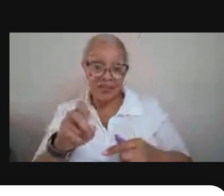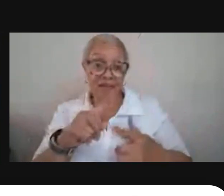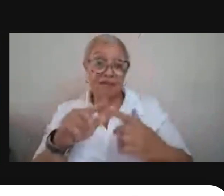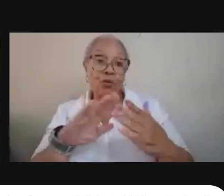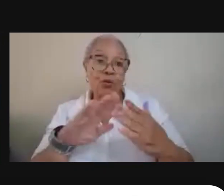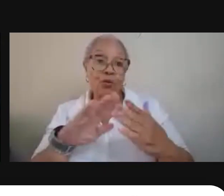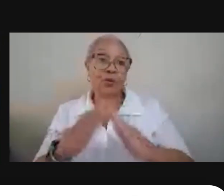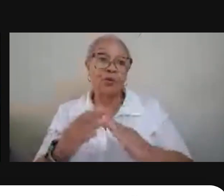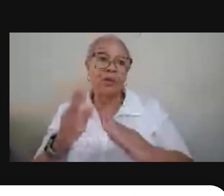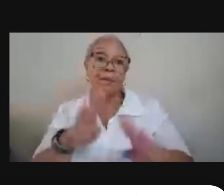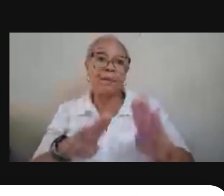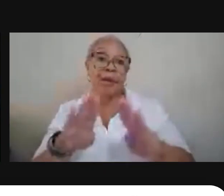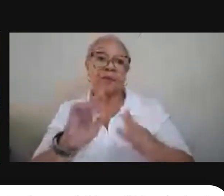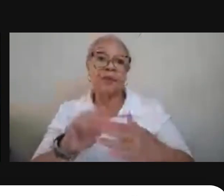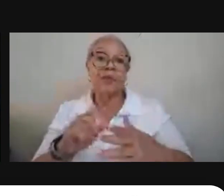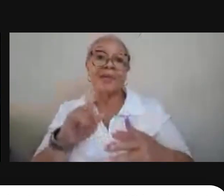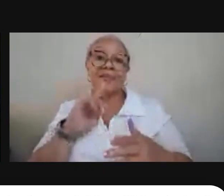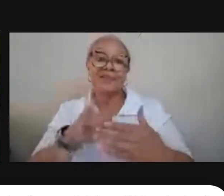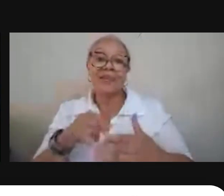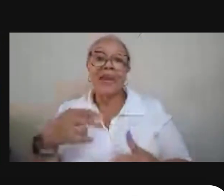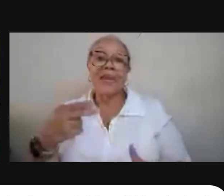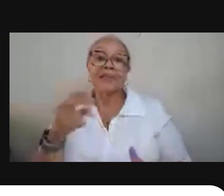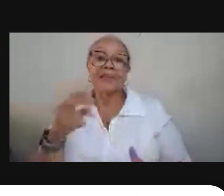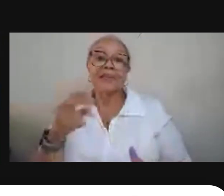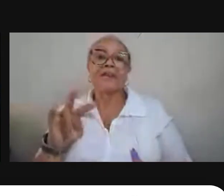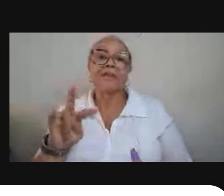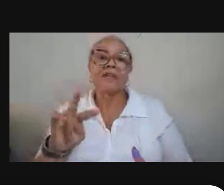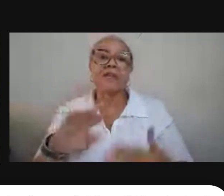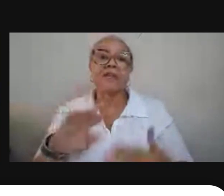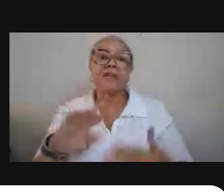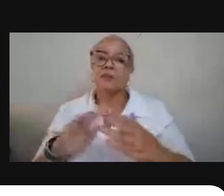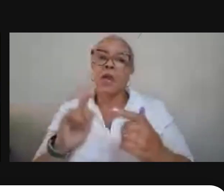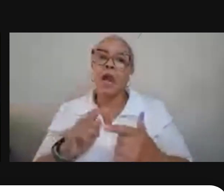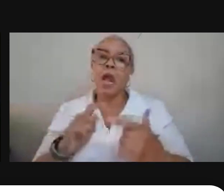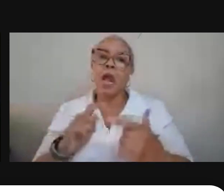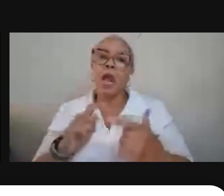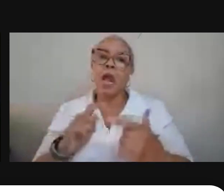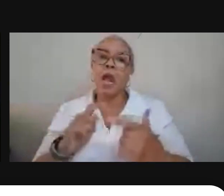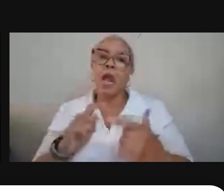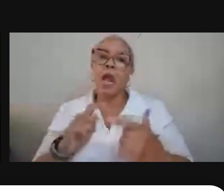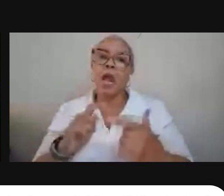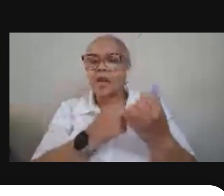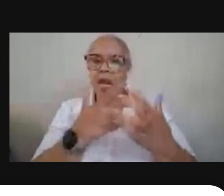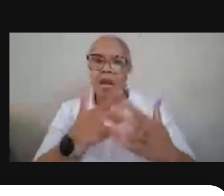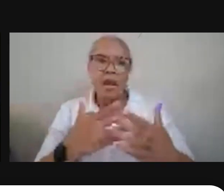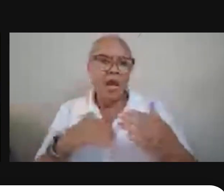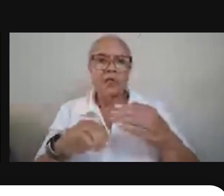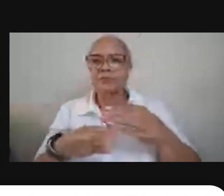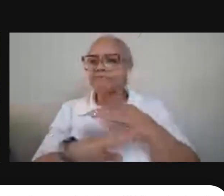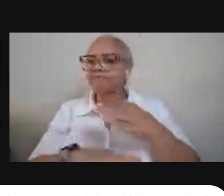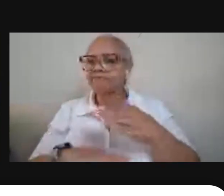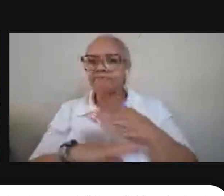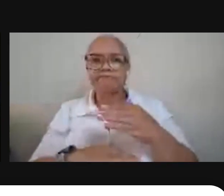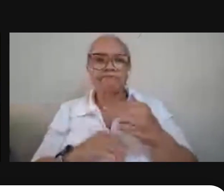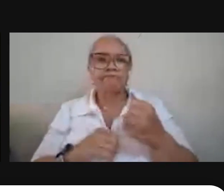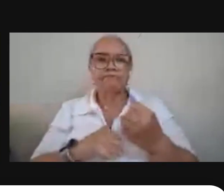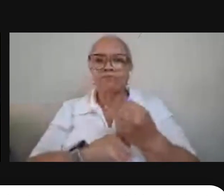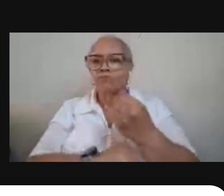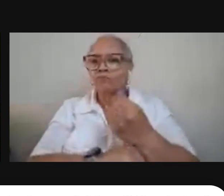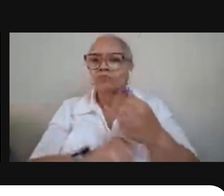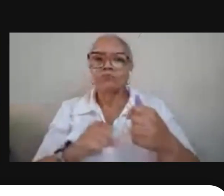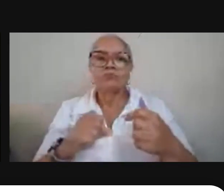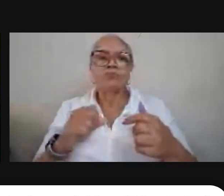has been the HIV community, and there has been a lot of advocacy and a lot of grassroots community organizing around these